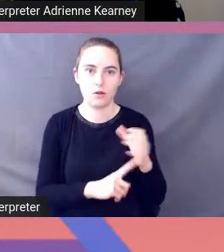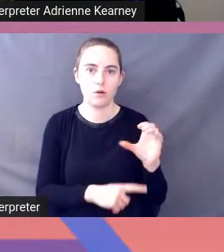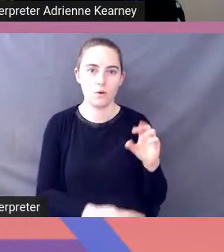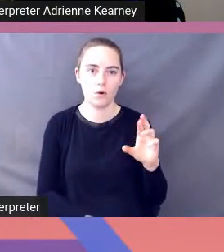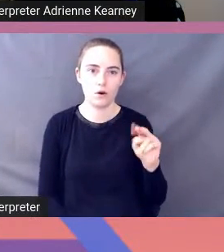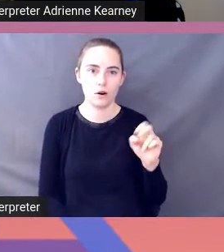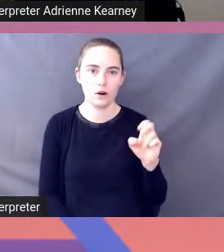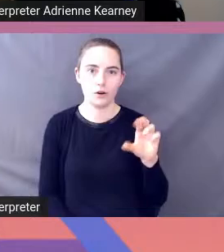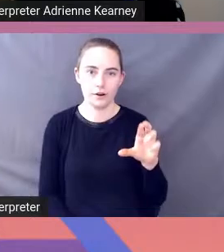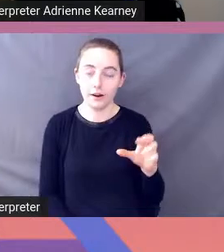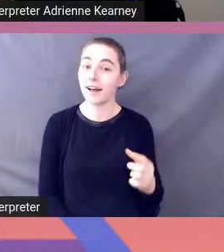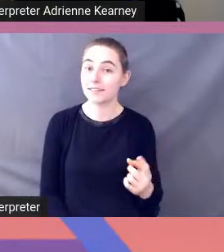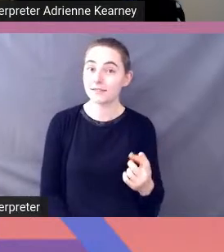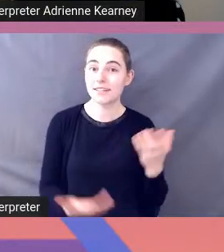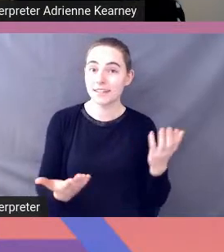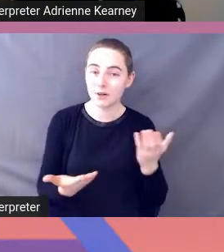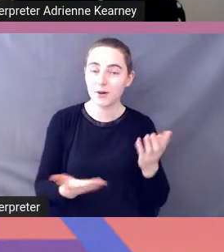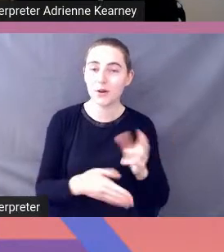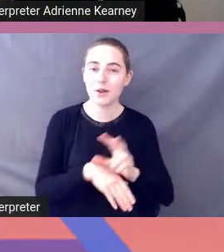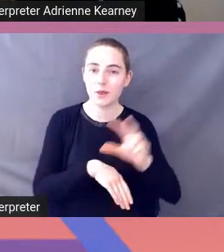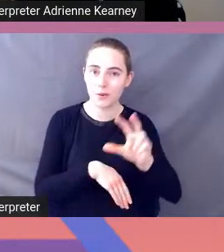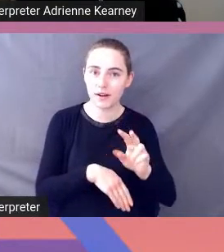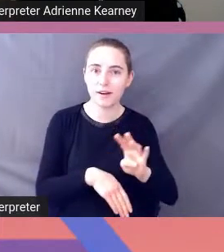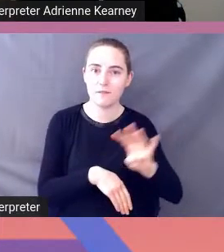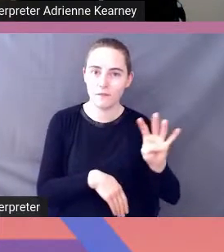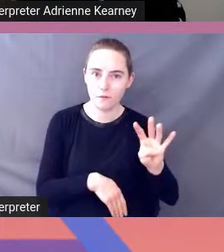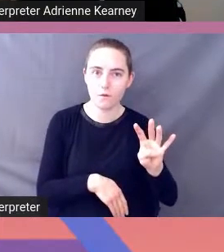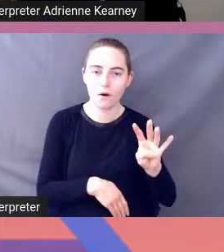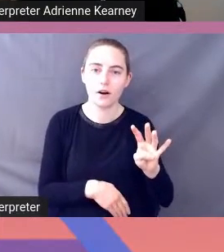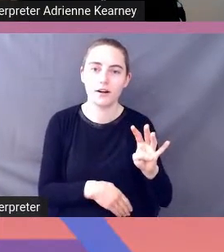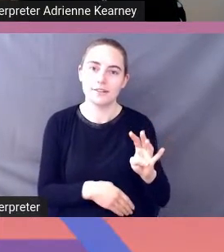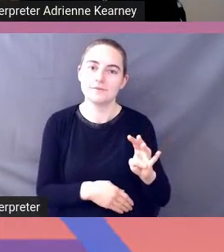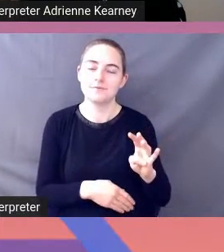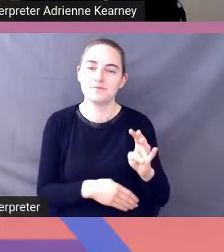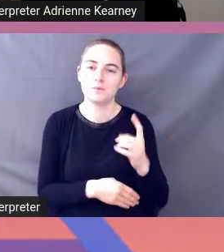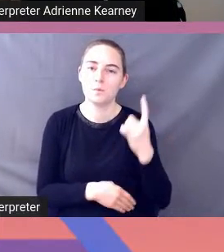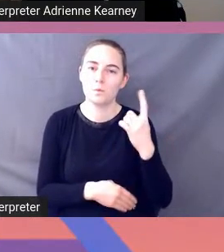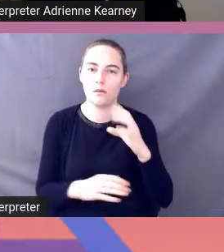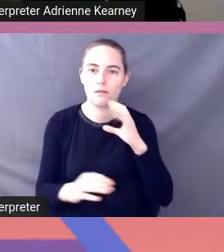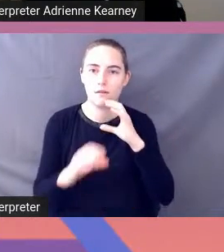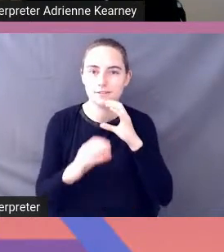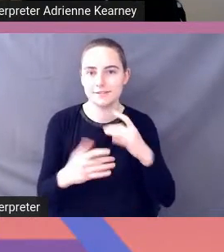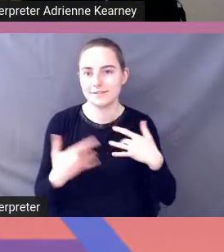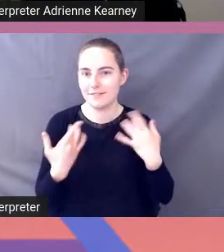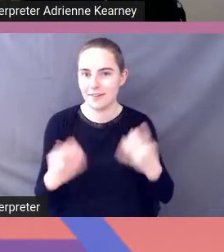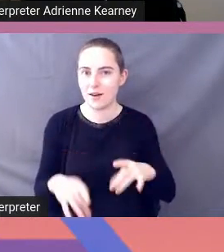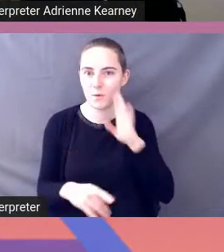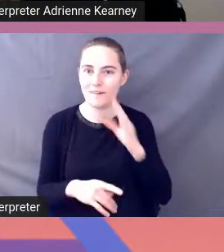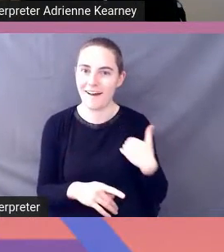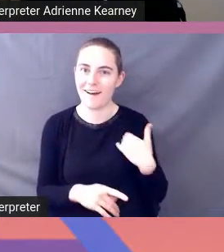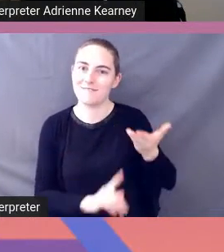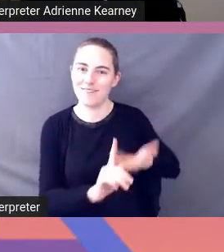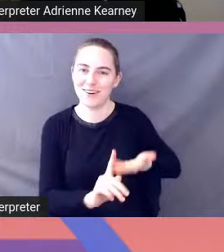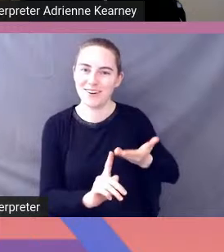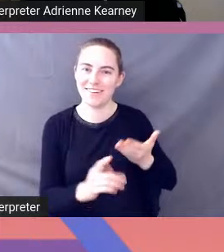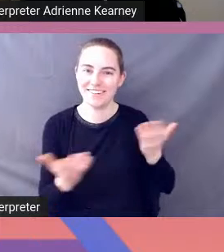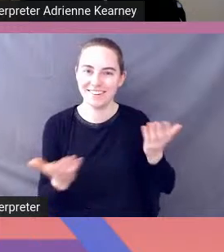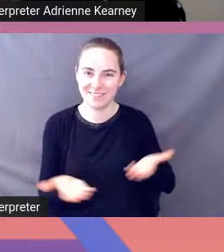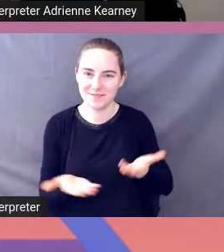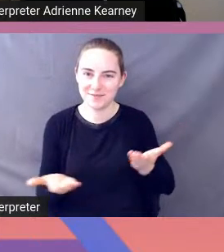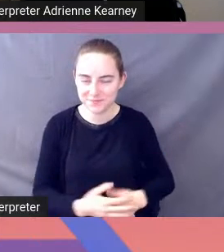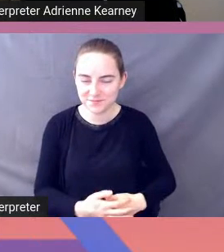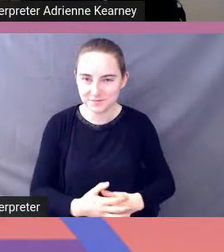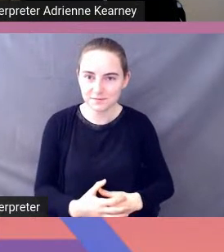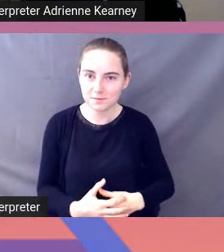be moderating a panel discussion. We went on a 10-day Black Art Heals